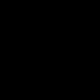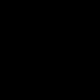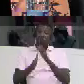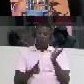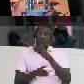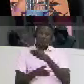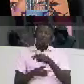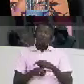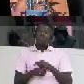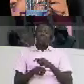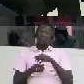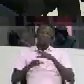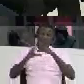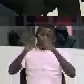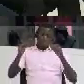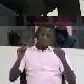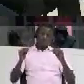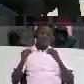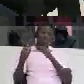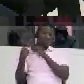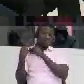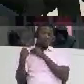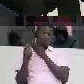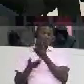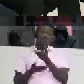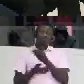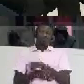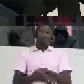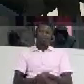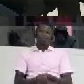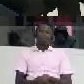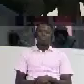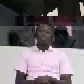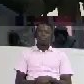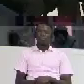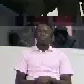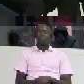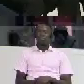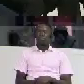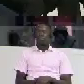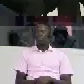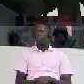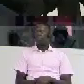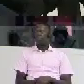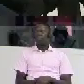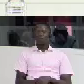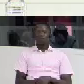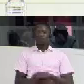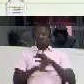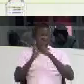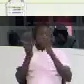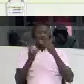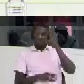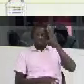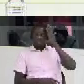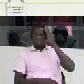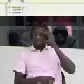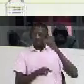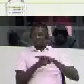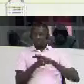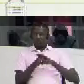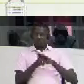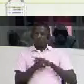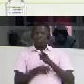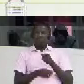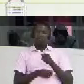when I come, I will tell my assistant to go to the holding room. And I'm used to aware